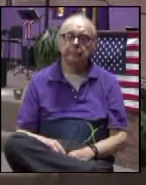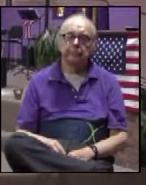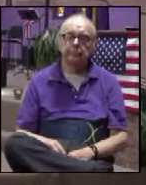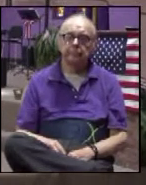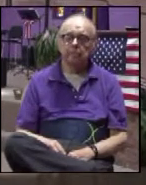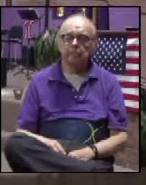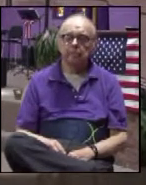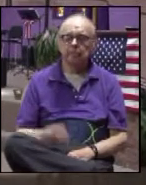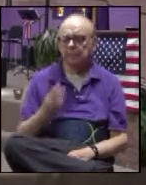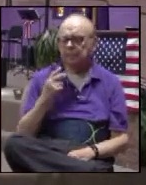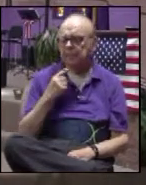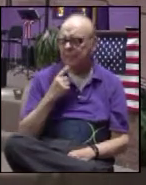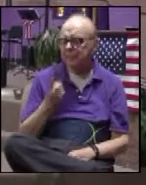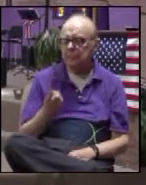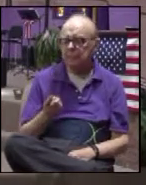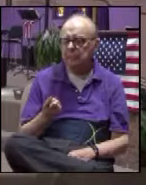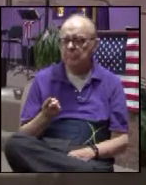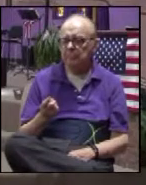He said,